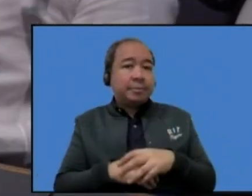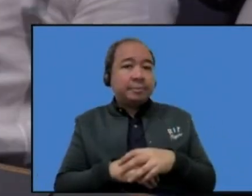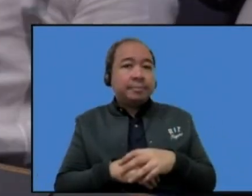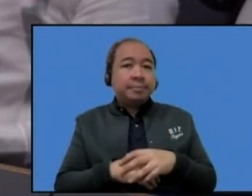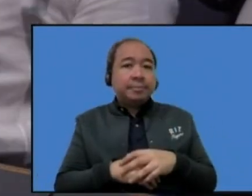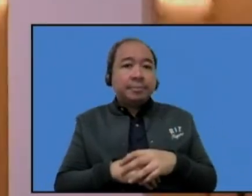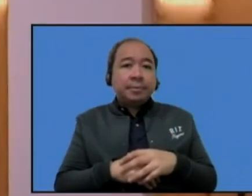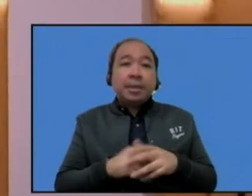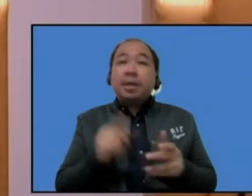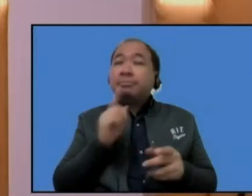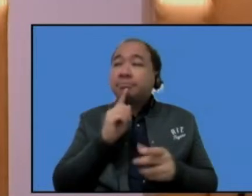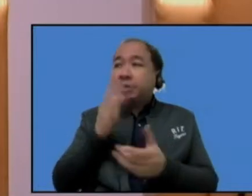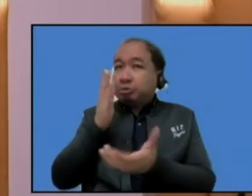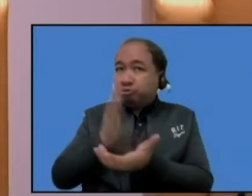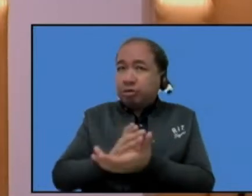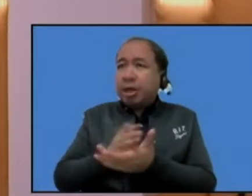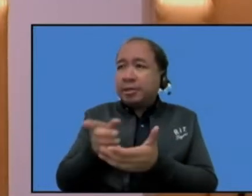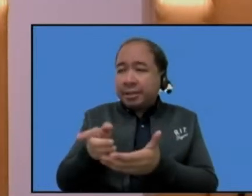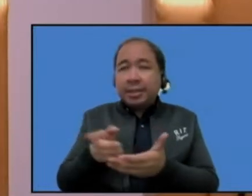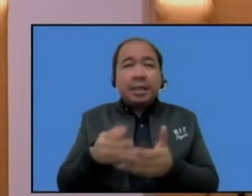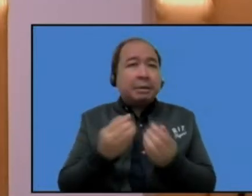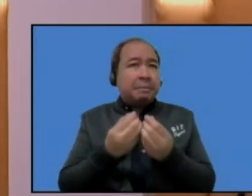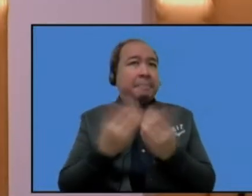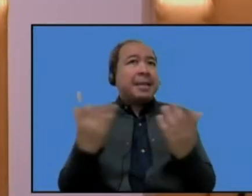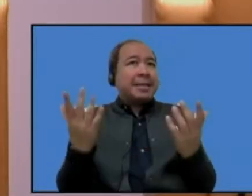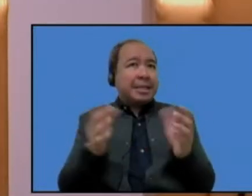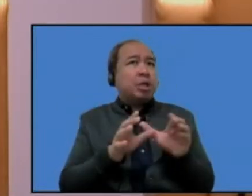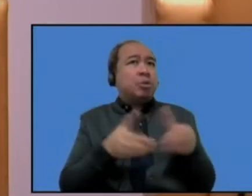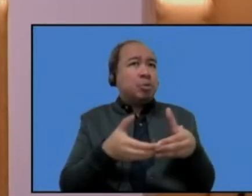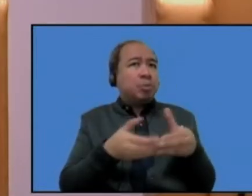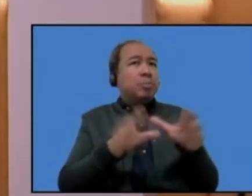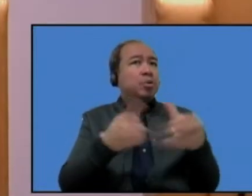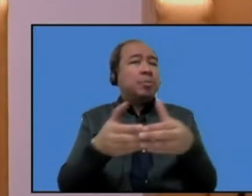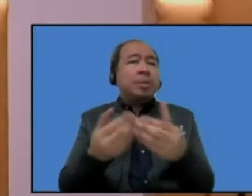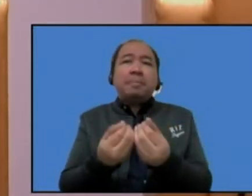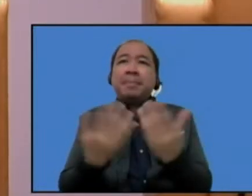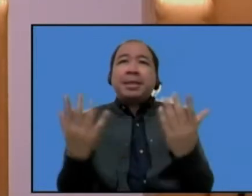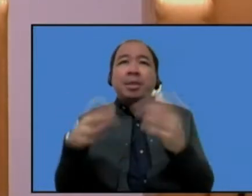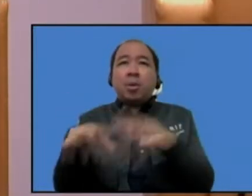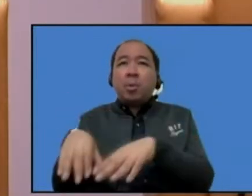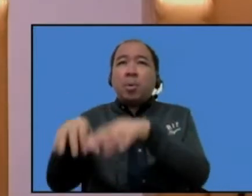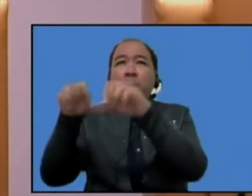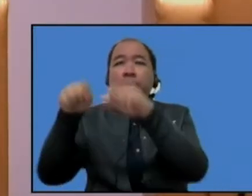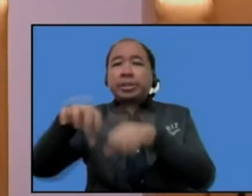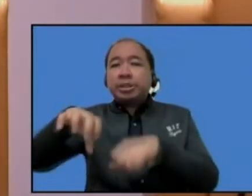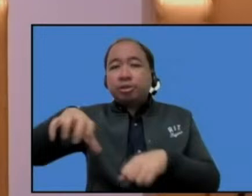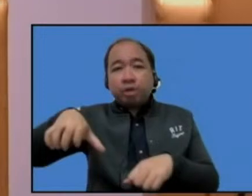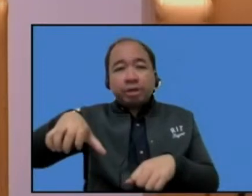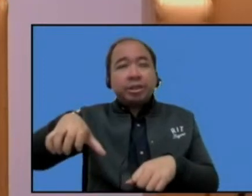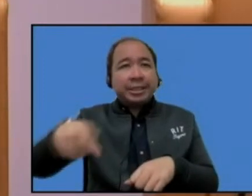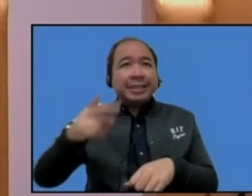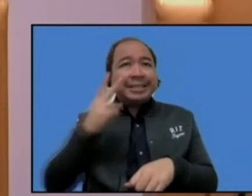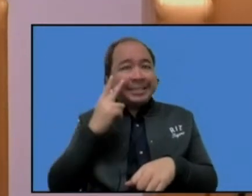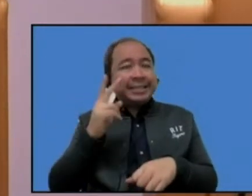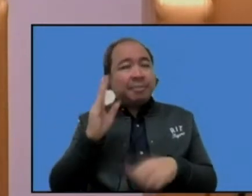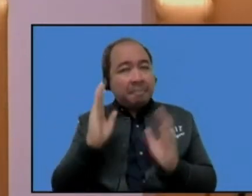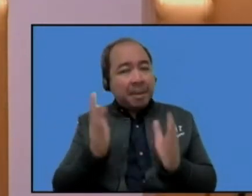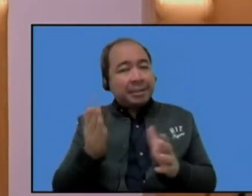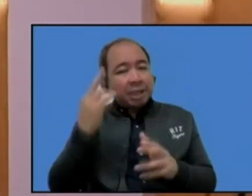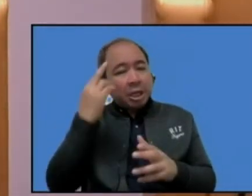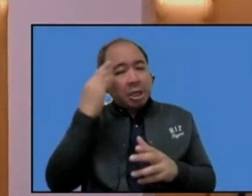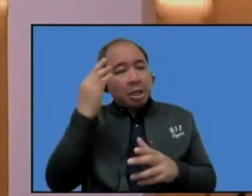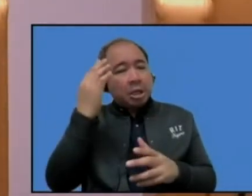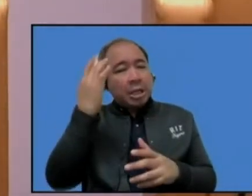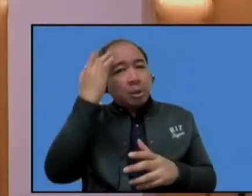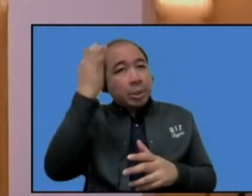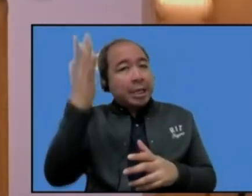I think the many sectors in many of the receiving countries which are held up by migrants. And I think Elroy did refer to that